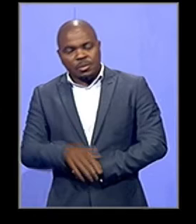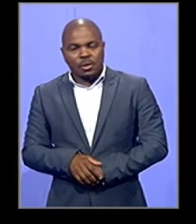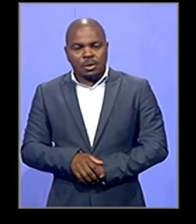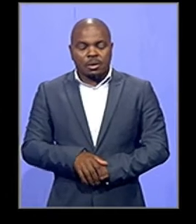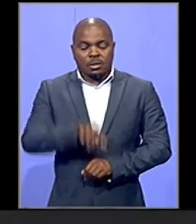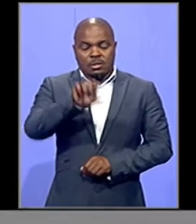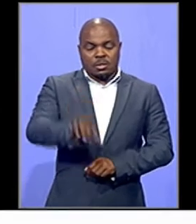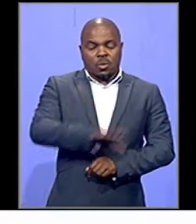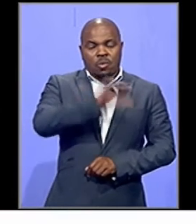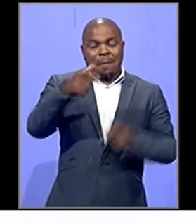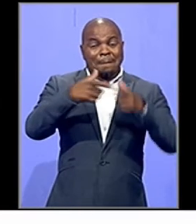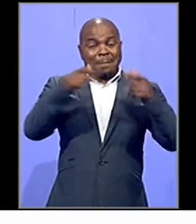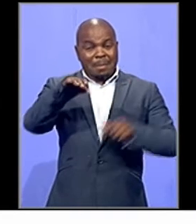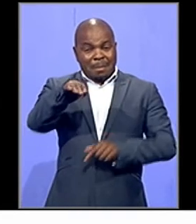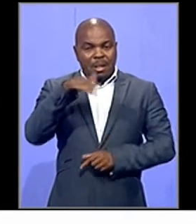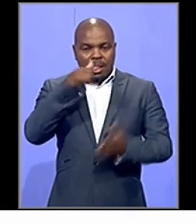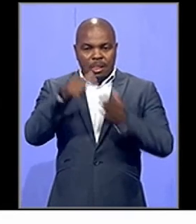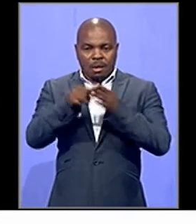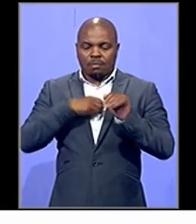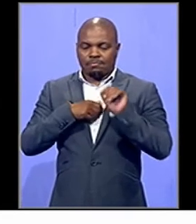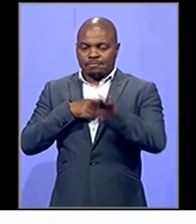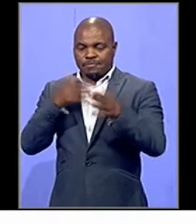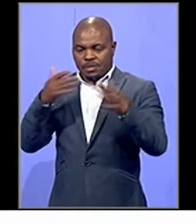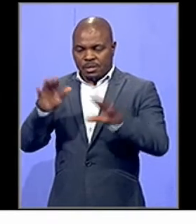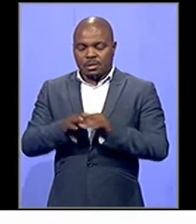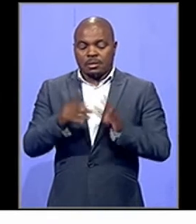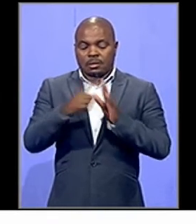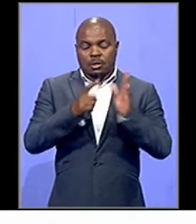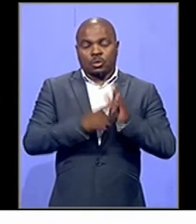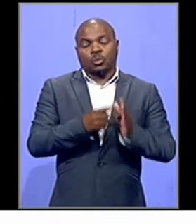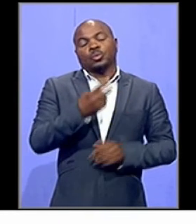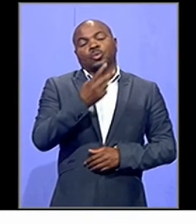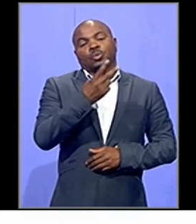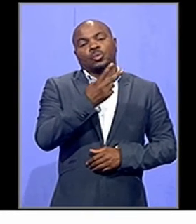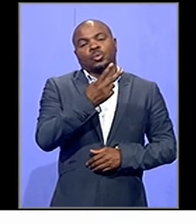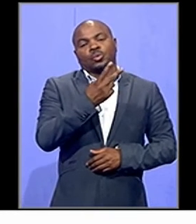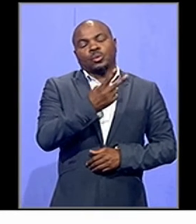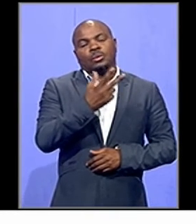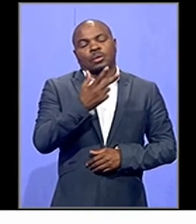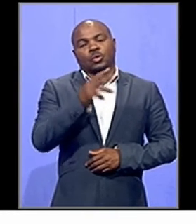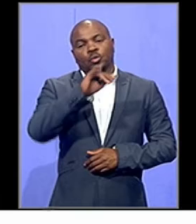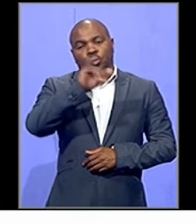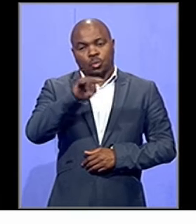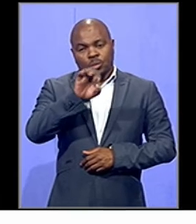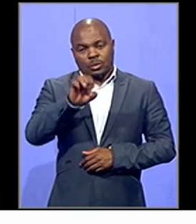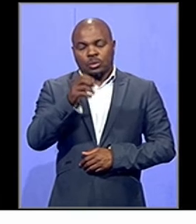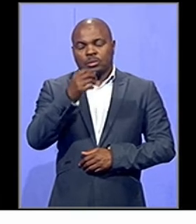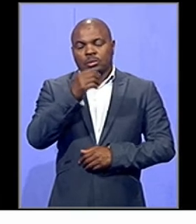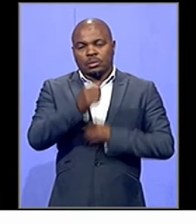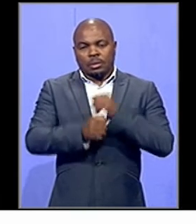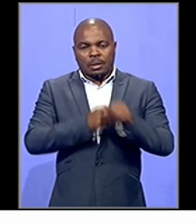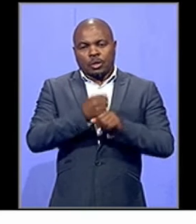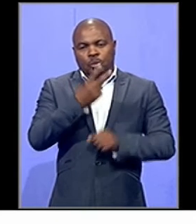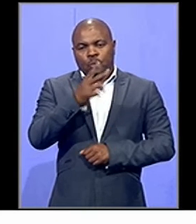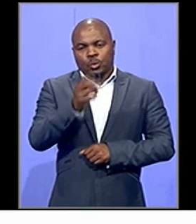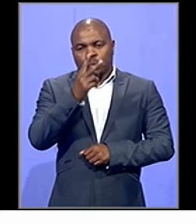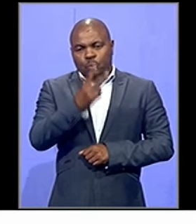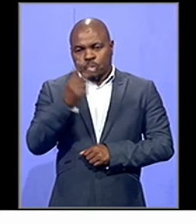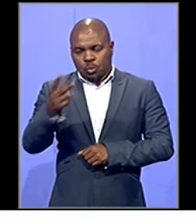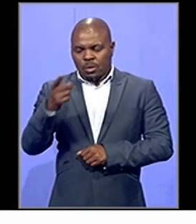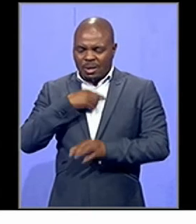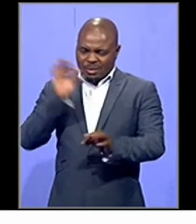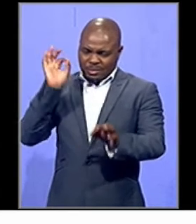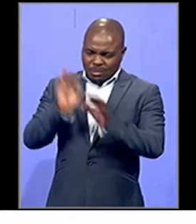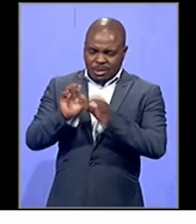African Reserve Bank on the 28th of June 2022 asking specific questions